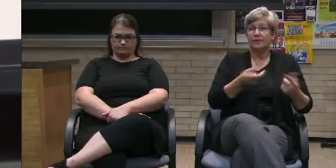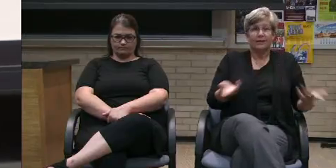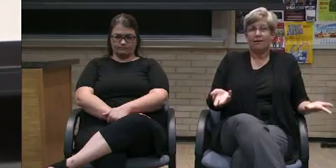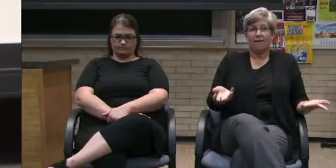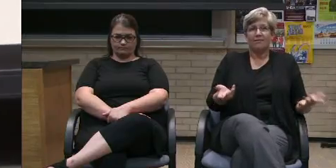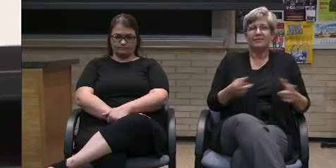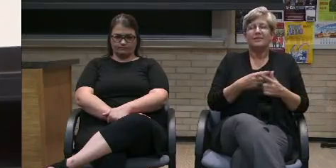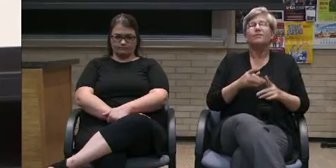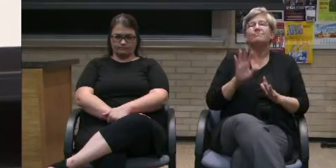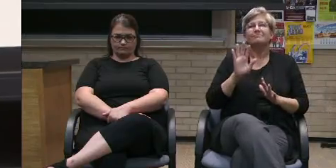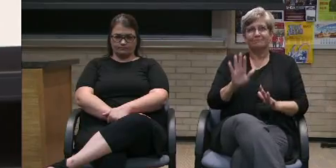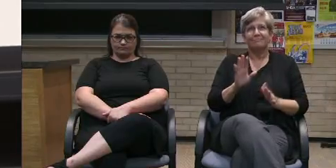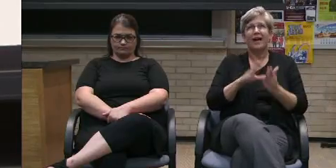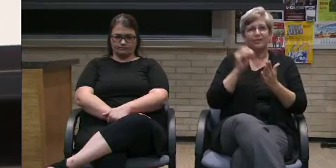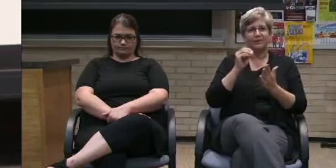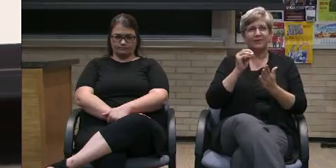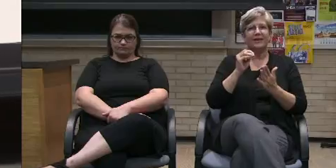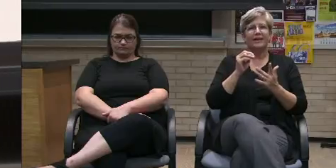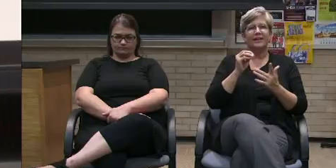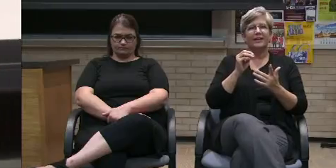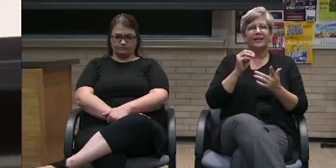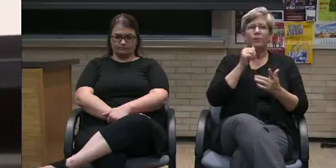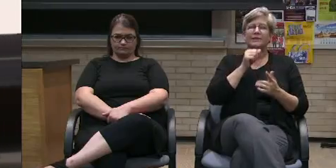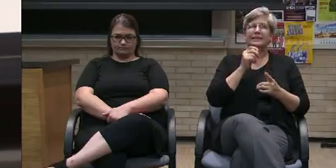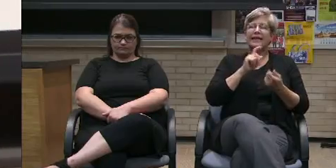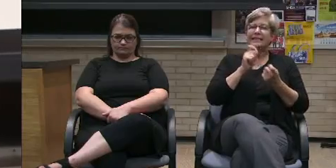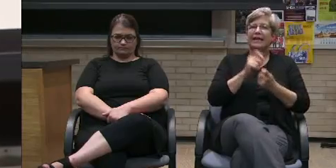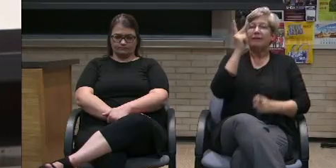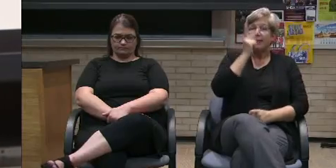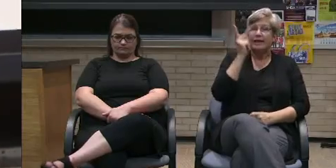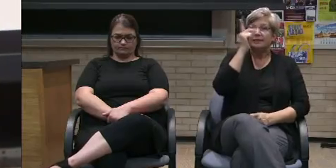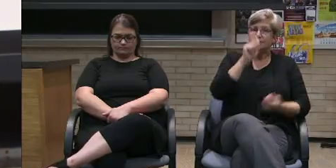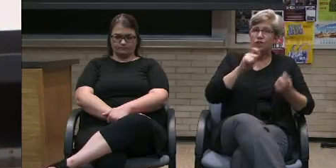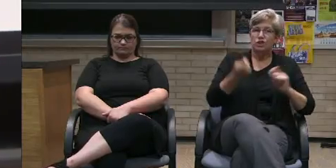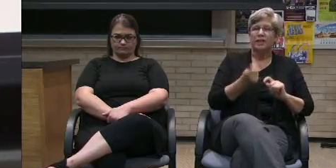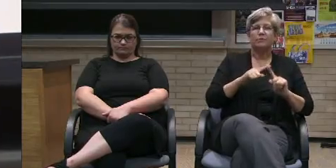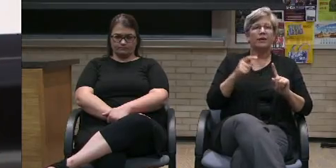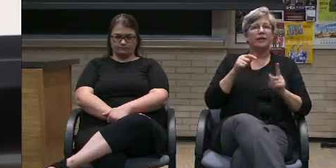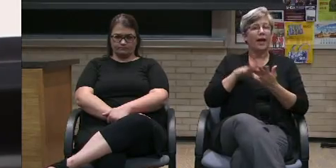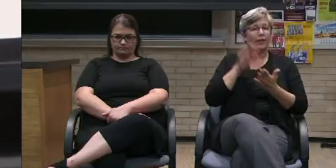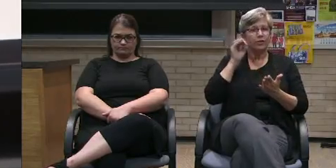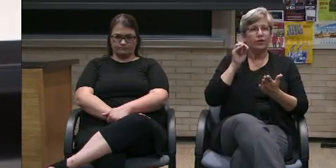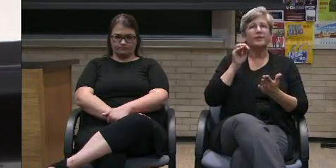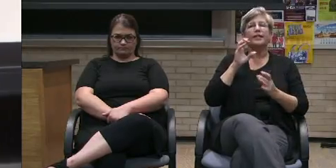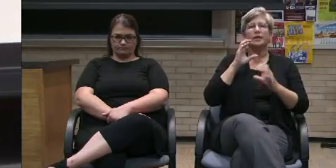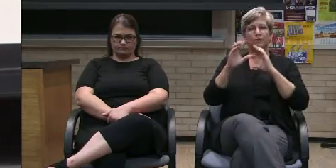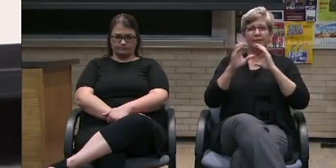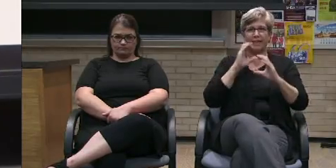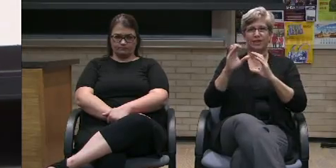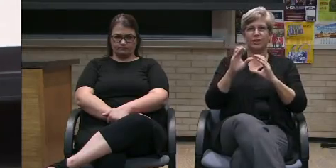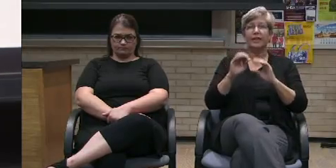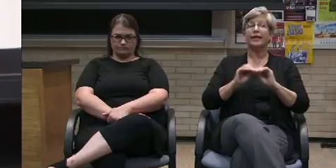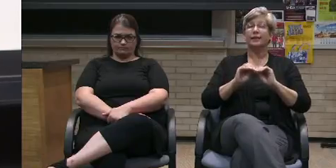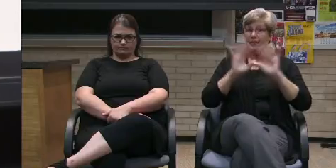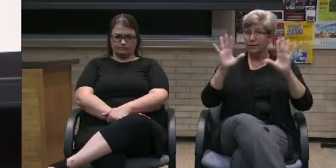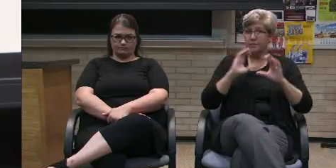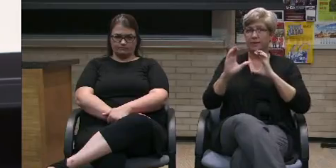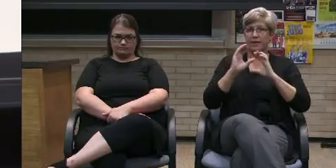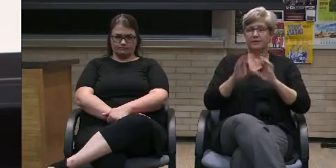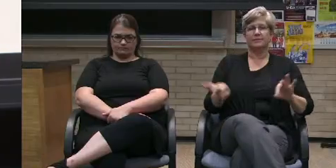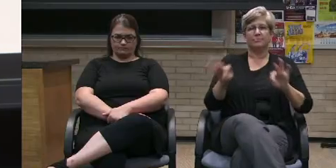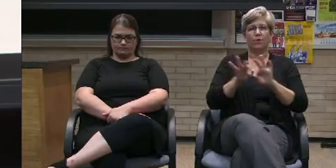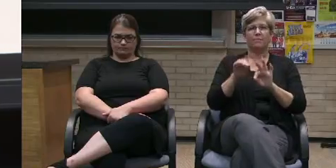So the lesson learned, it wasn't a philosophy change, but the lesson learned was that no, you have to be really intentional about communicating thoroughly, because